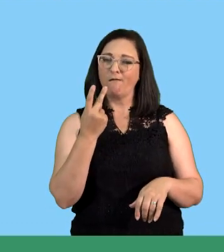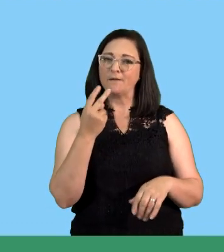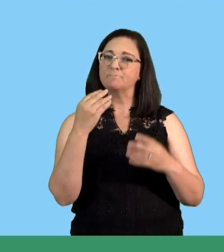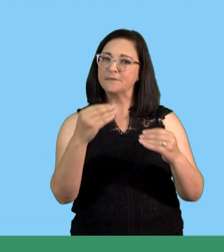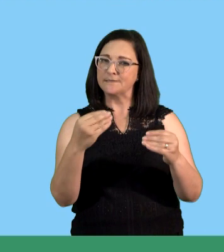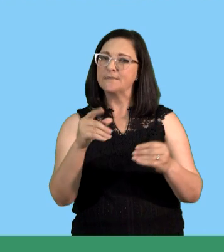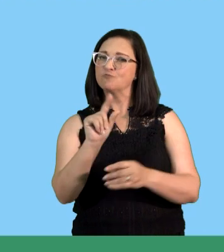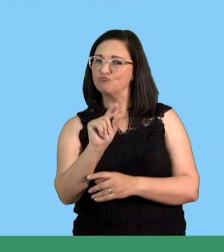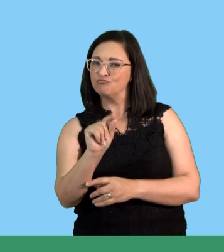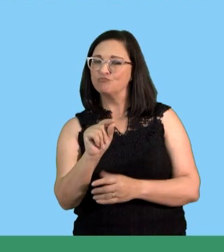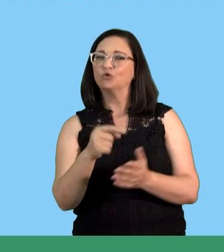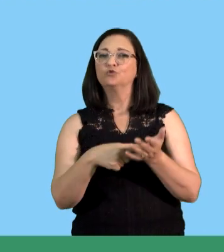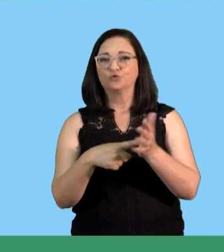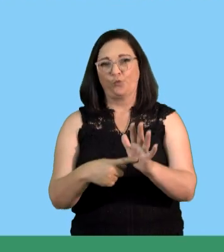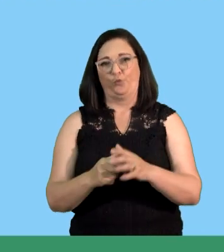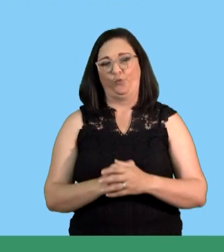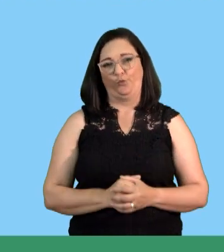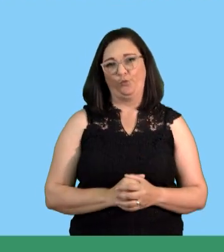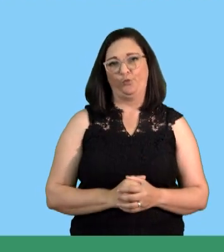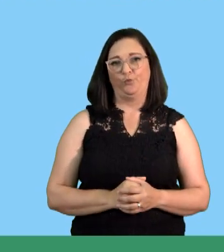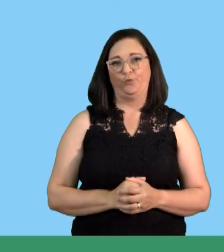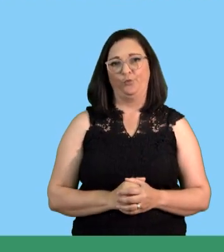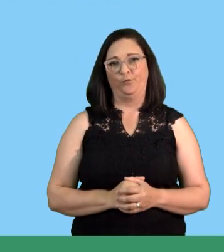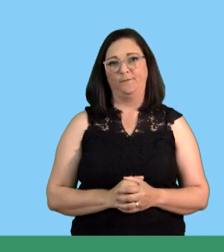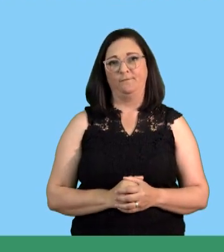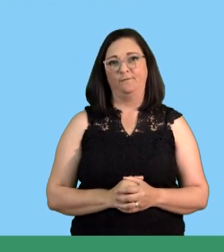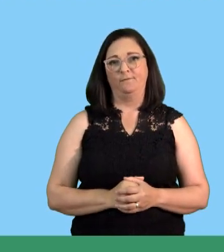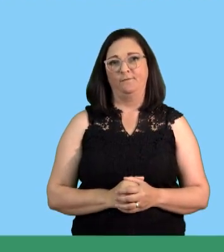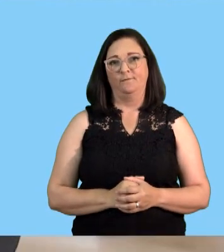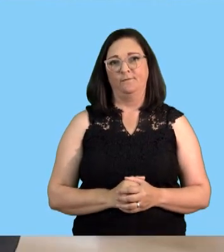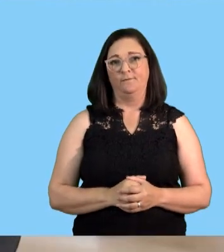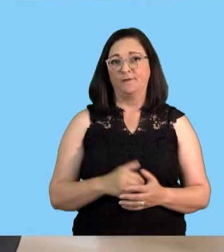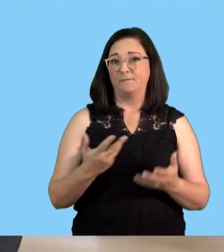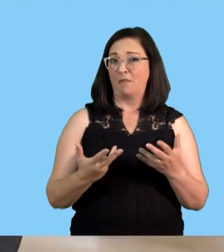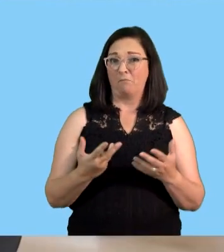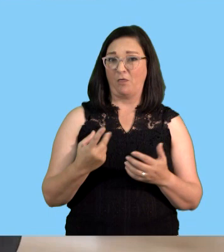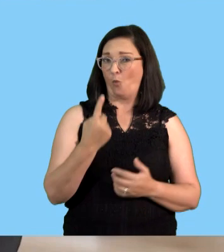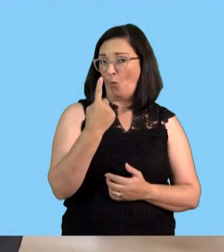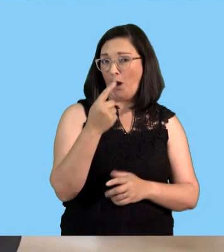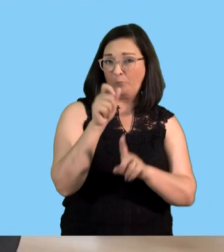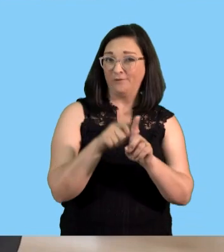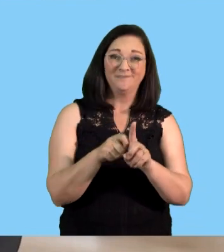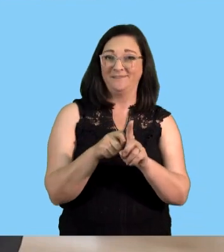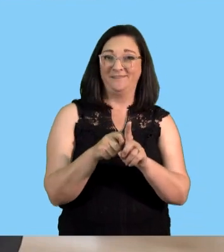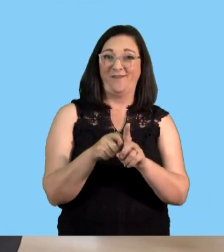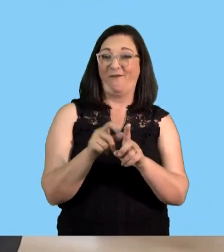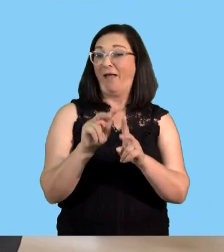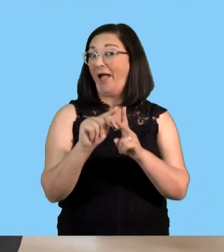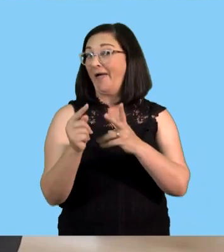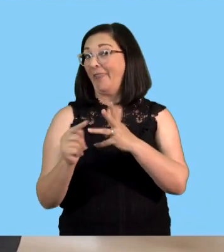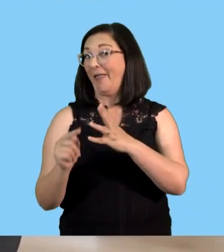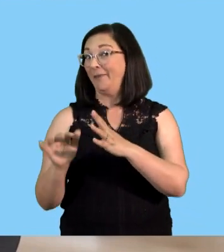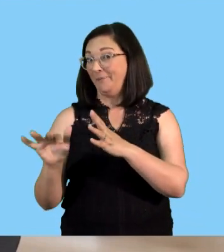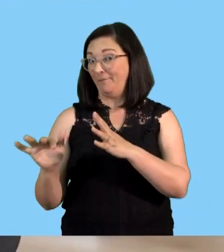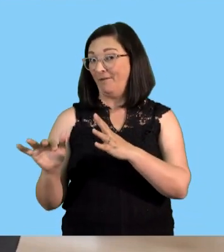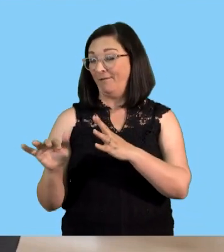interest in the business. Show interest in the business. Remember, there are more than like one candidate, or there's more than one a